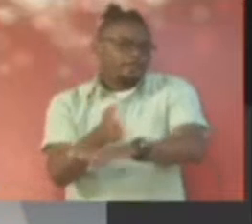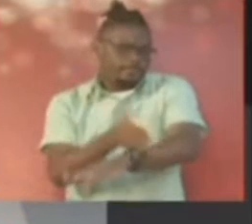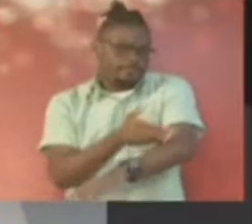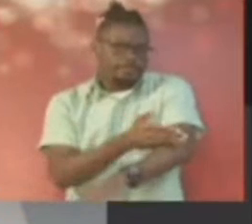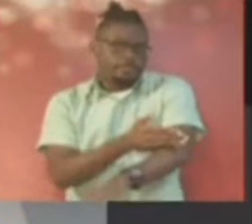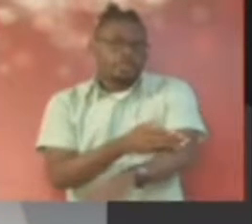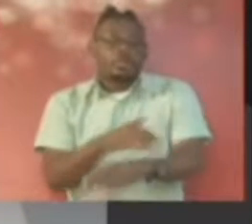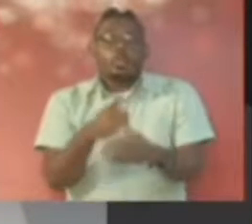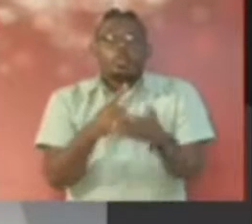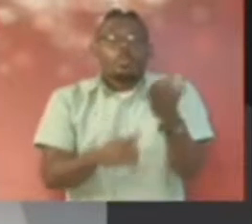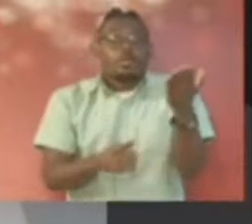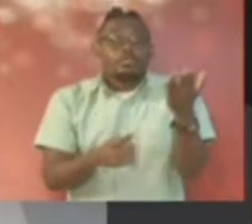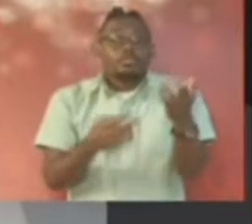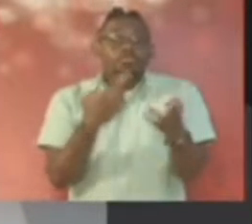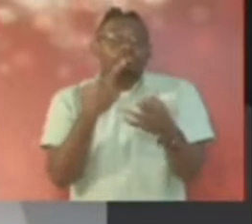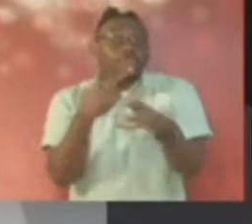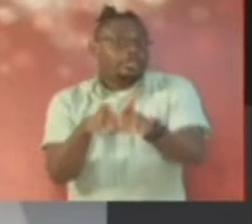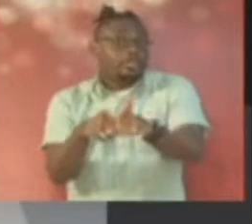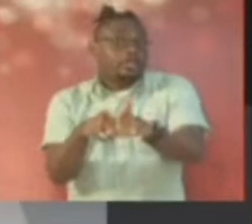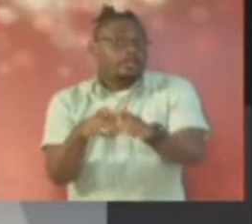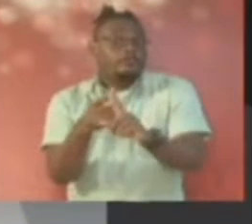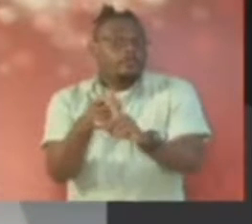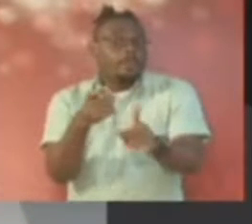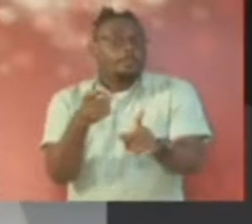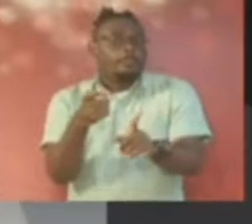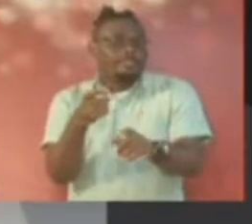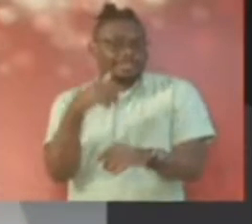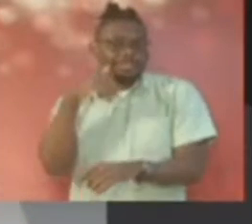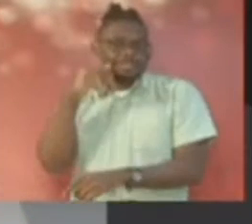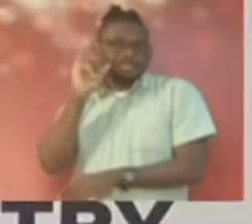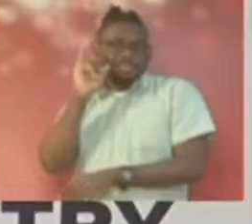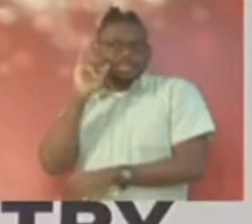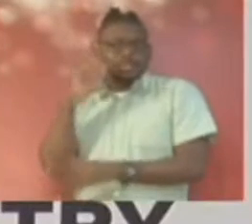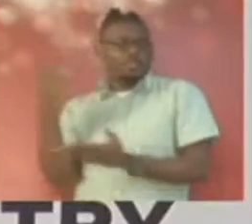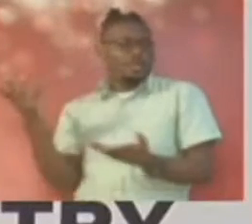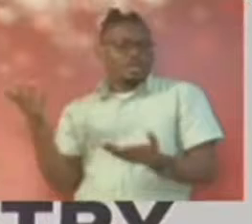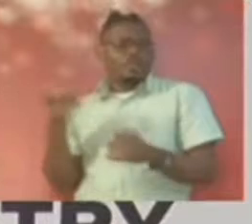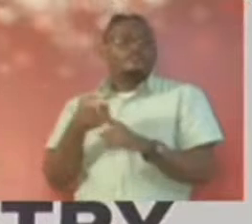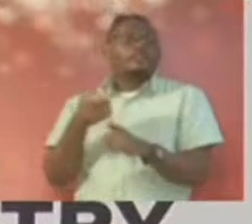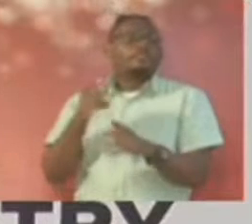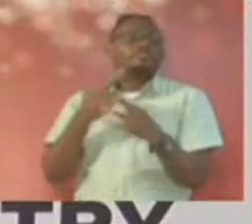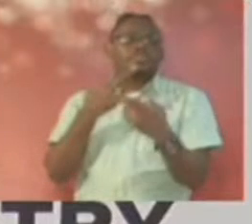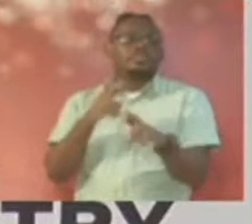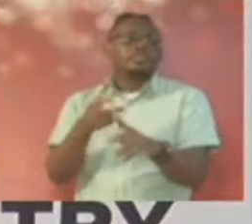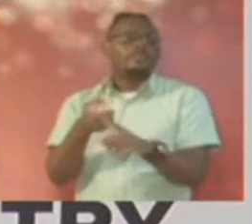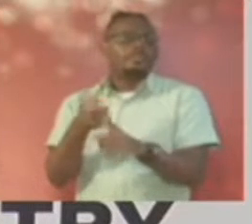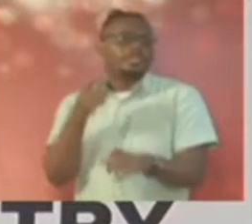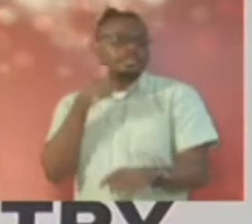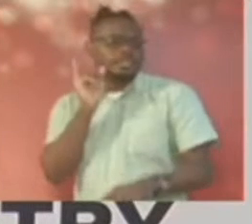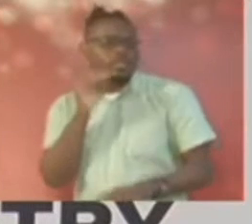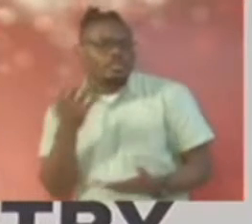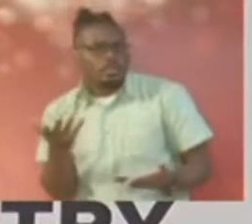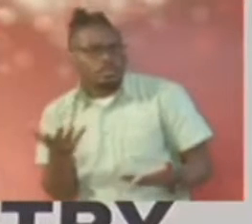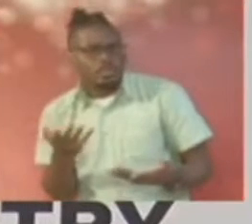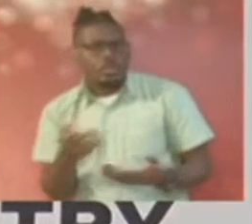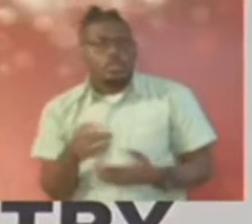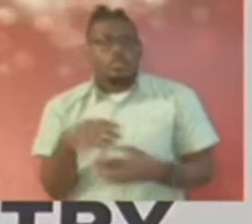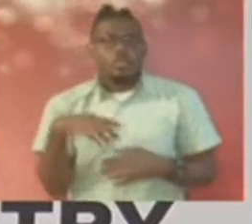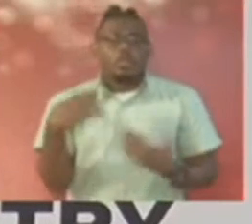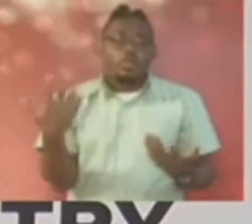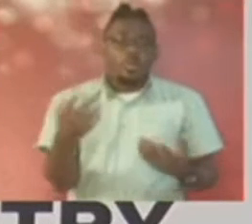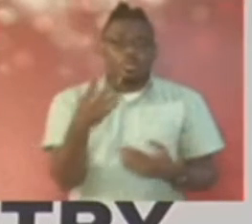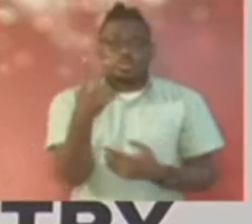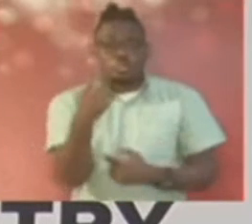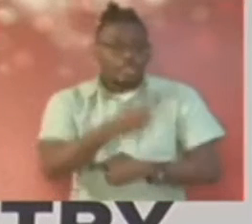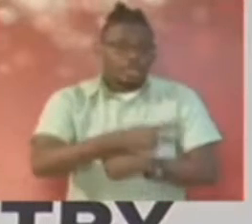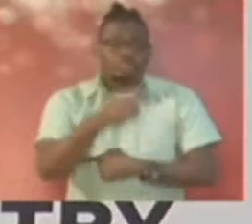by the ministry is from the last 24 hours? Right. So generally speaking, I think the 2 to 3 day is international best